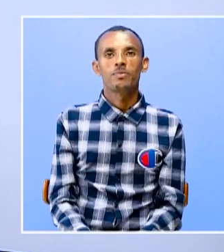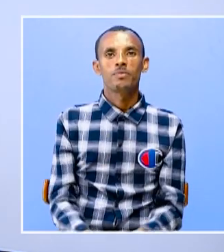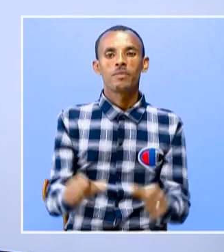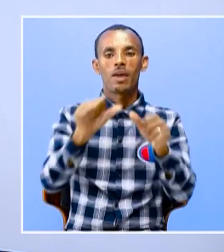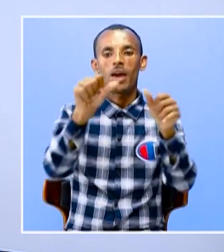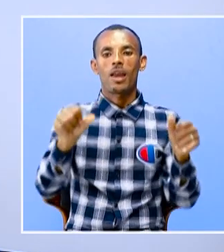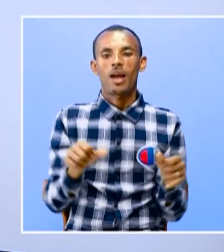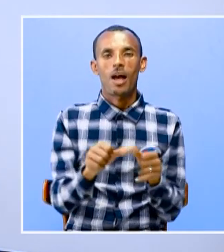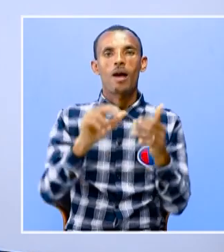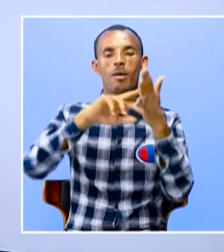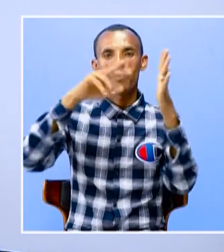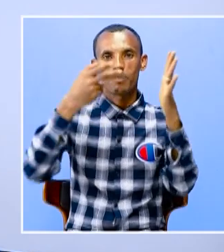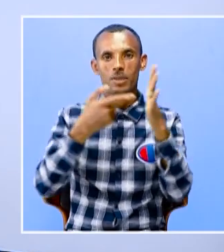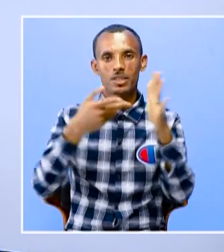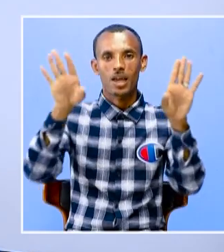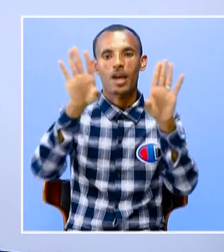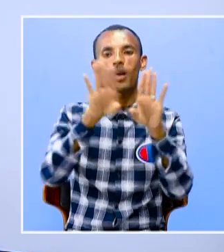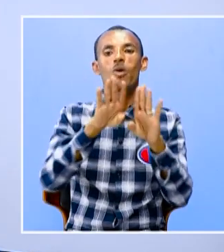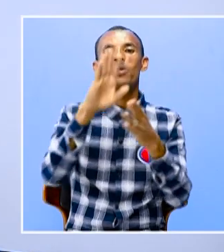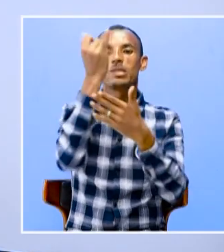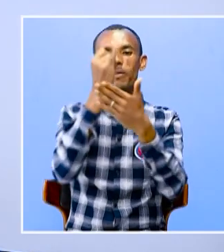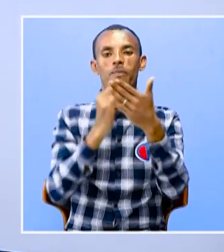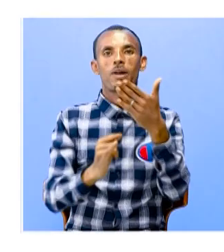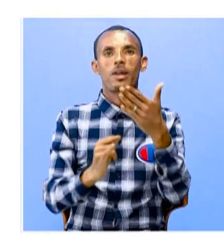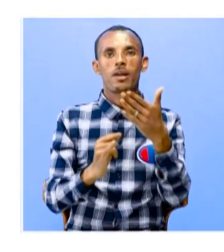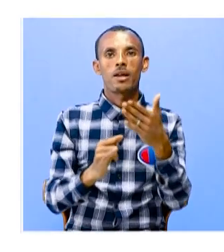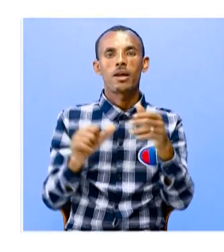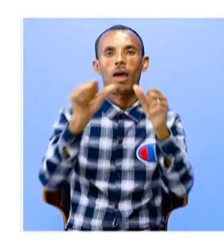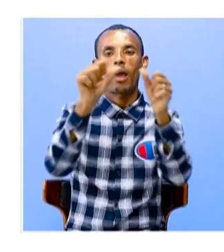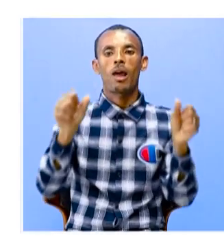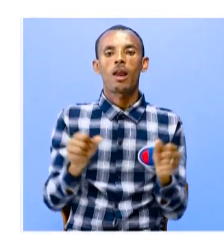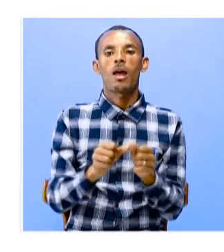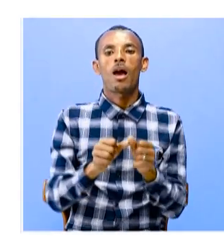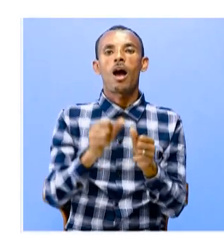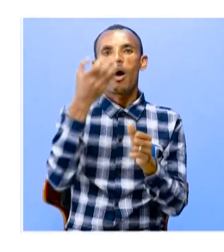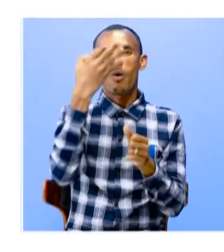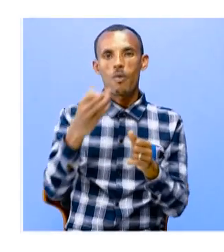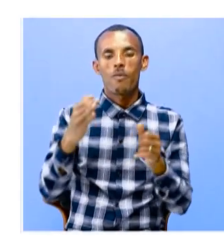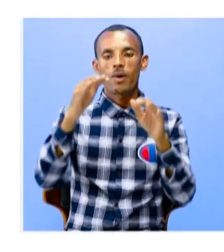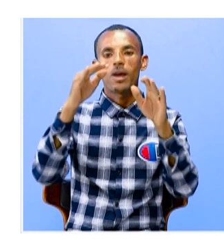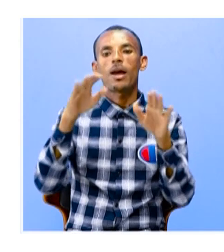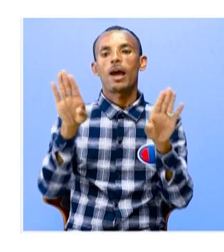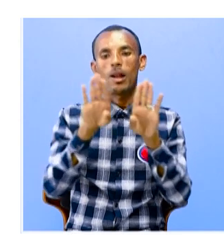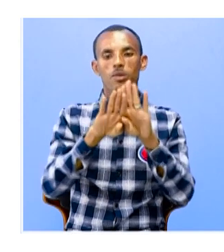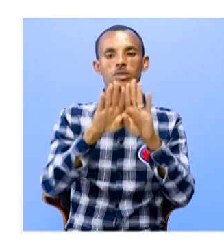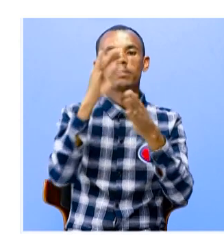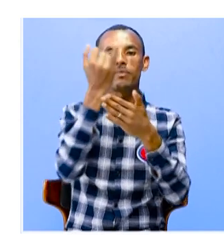Area of a closed figure. Area of a closed